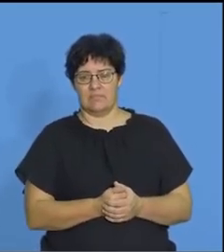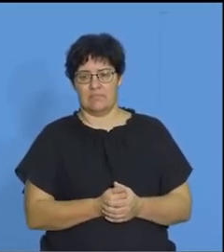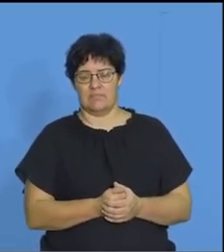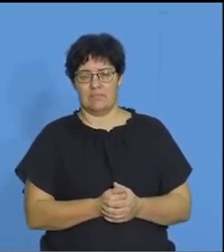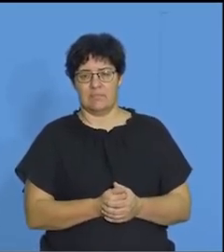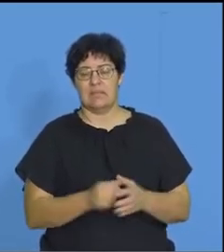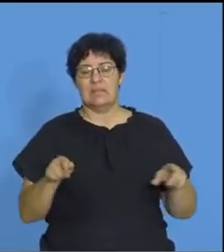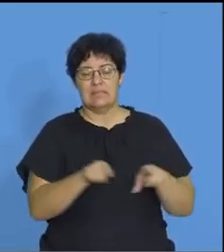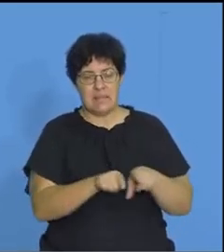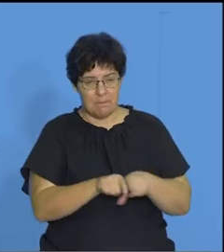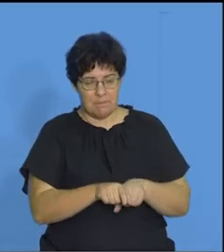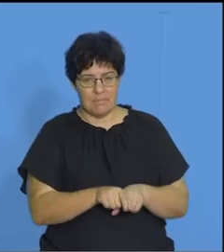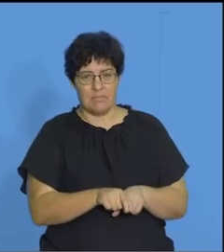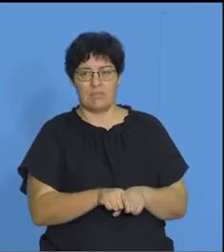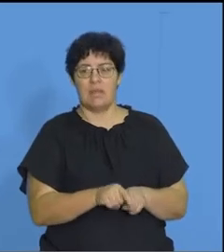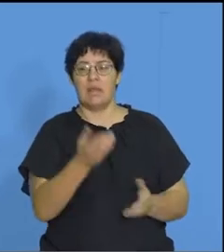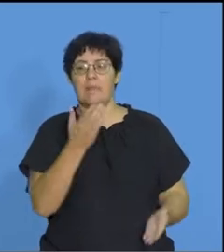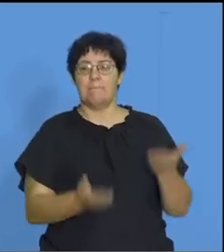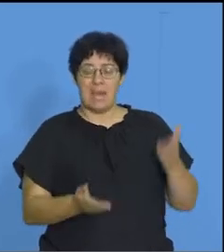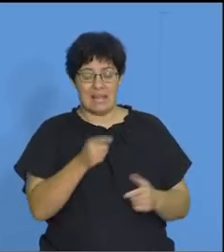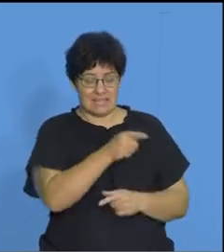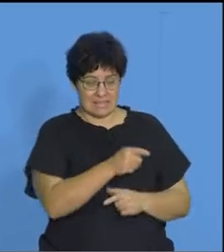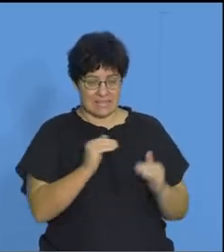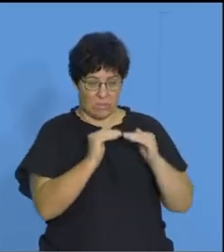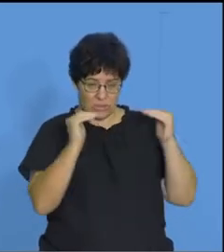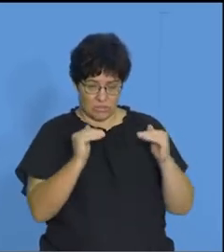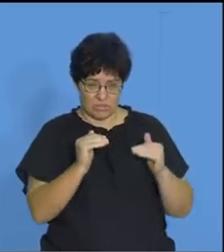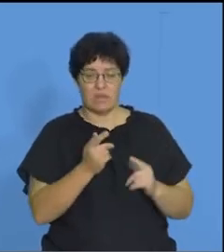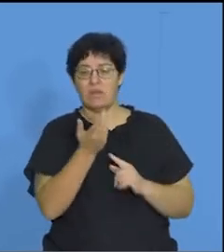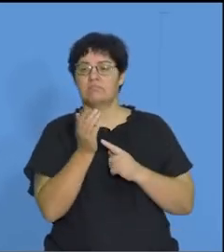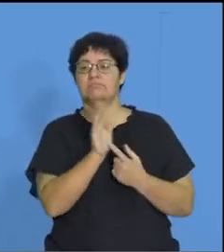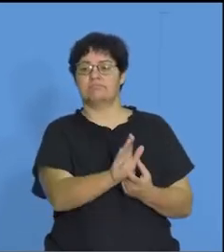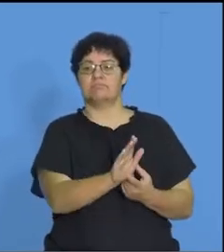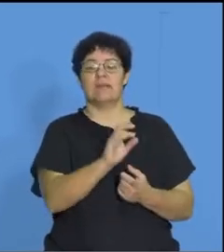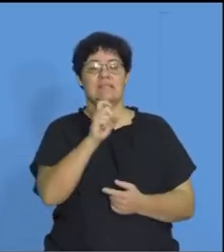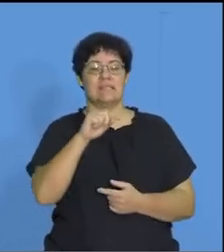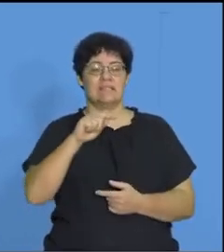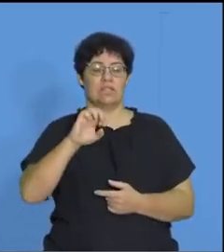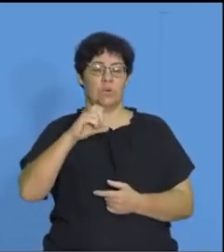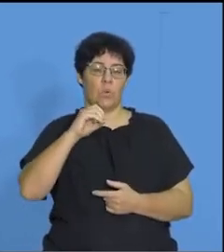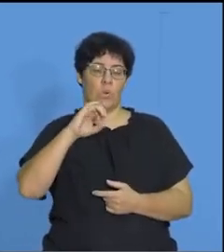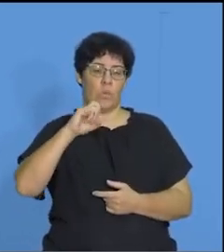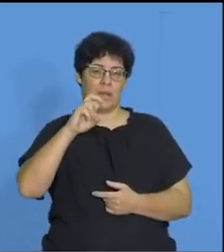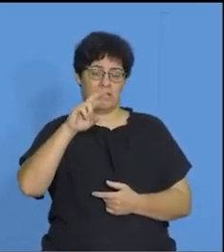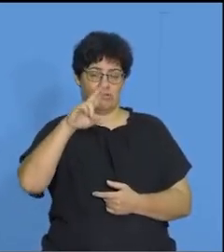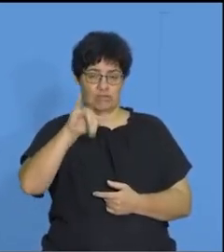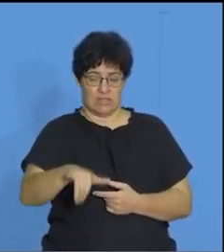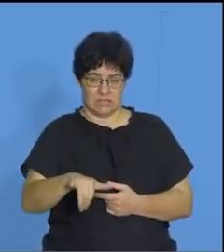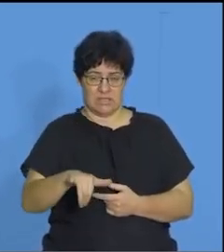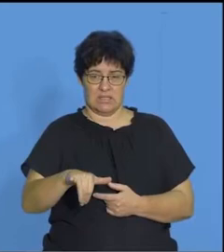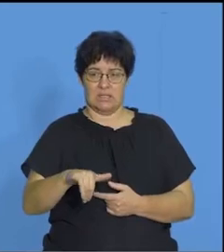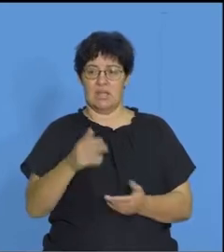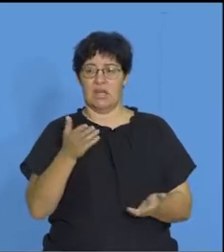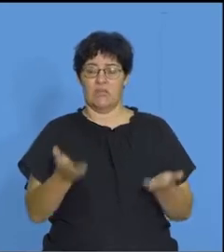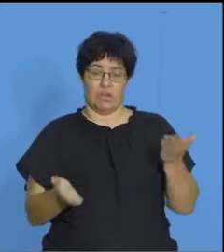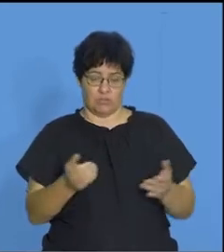and again, we also want to appreciate that the balanced equation of reaction is an indicator of the stoichiometric ratio. So the stoichiometric ratio